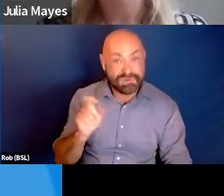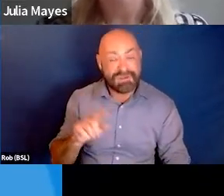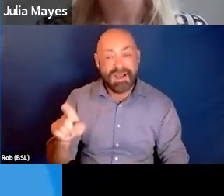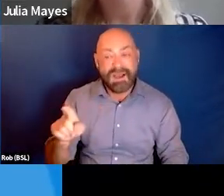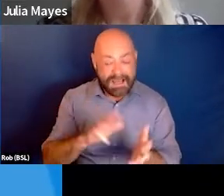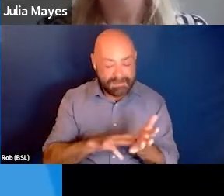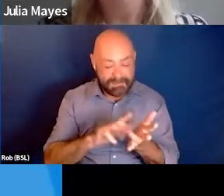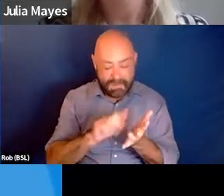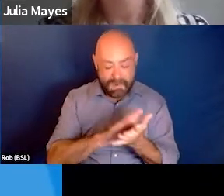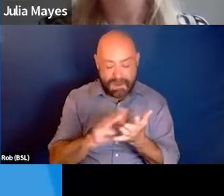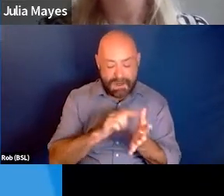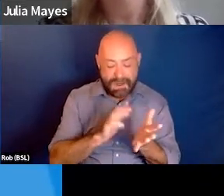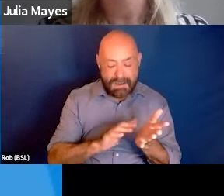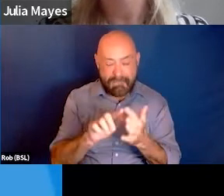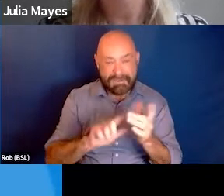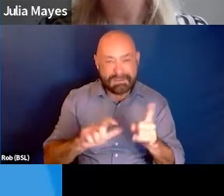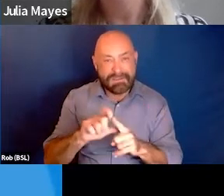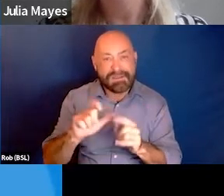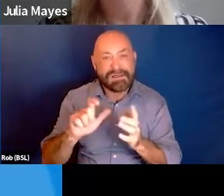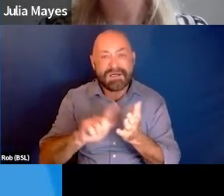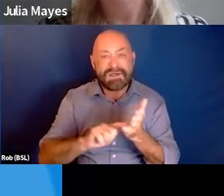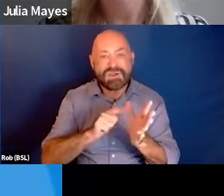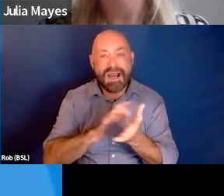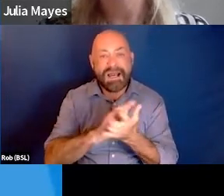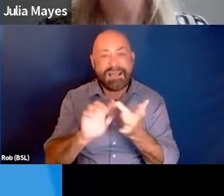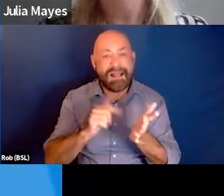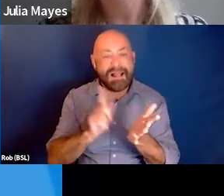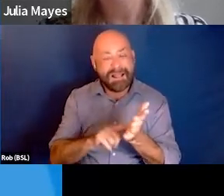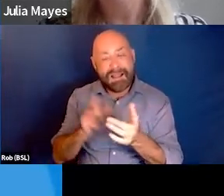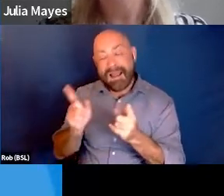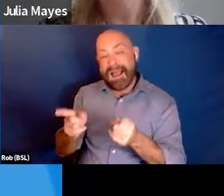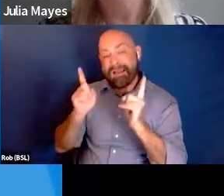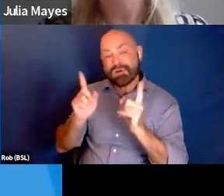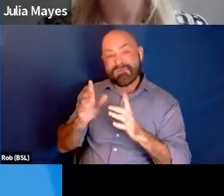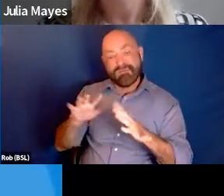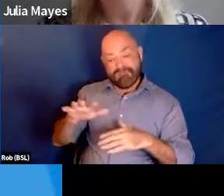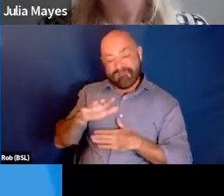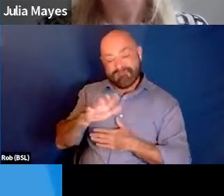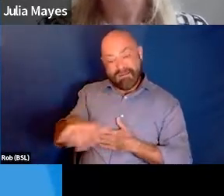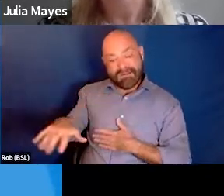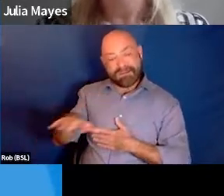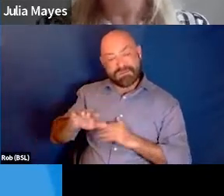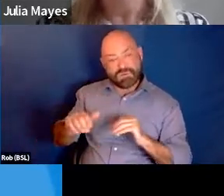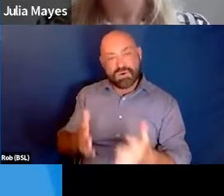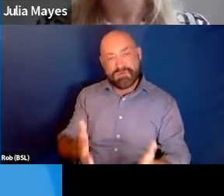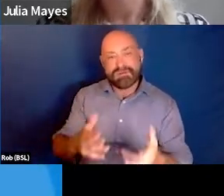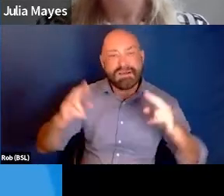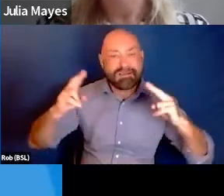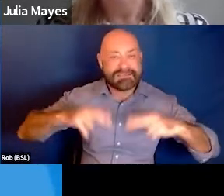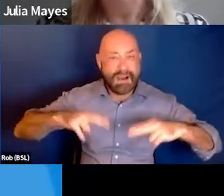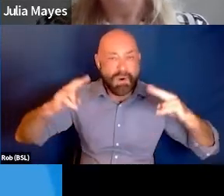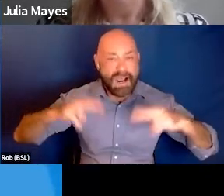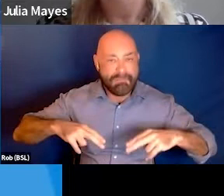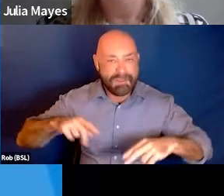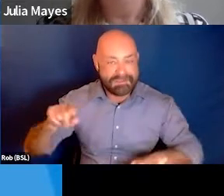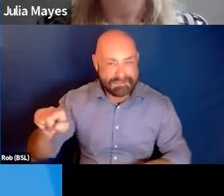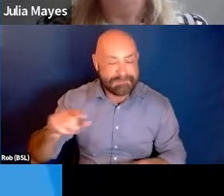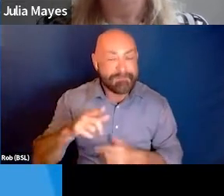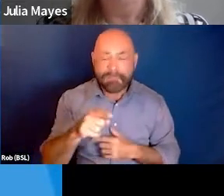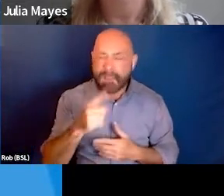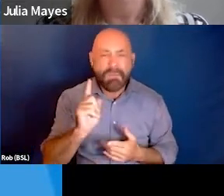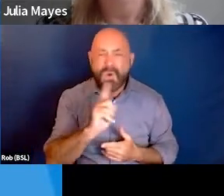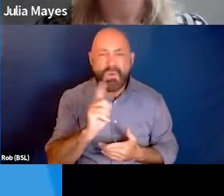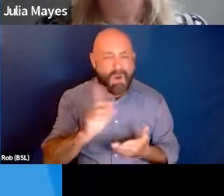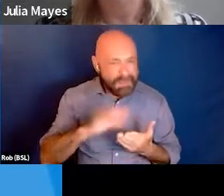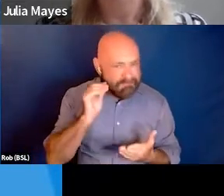Jalil, Head of Early Help and Children and Families Service in London Borough of Tower Hamlets, will share what he's learned as they have developed